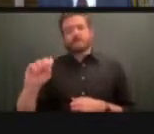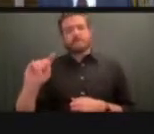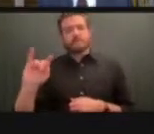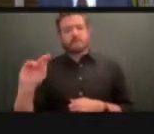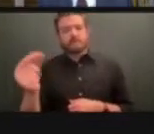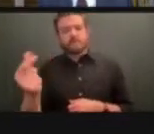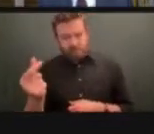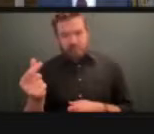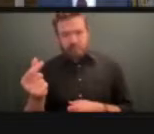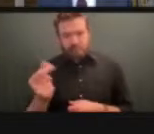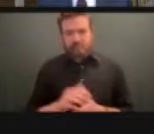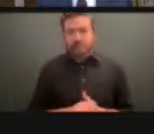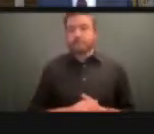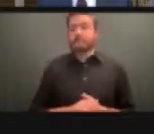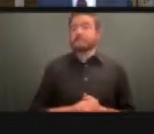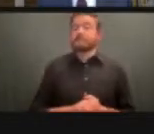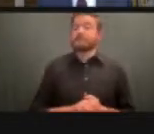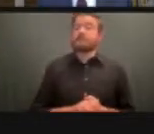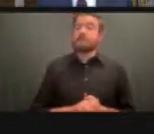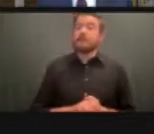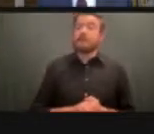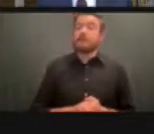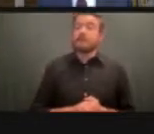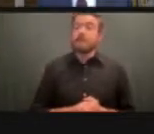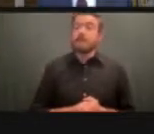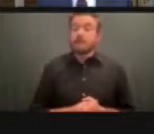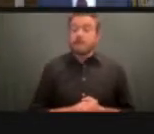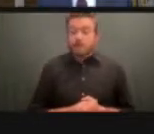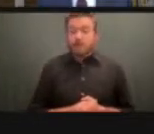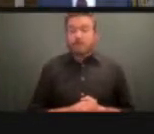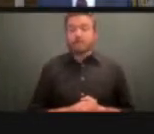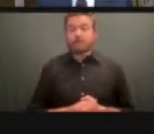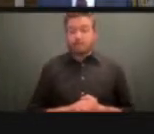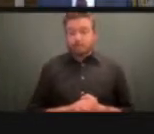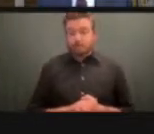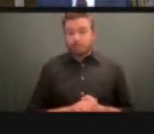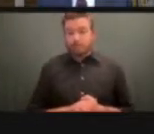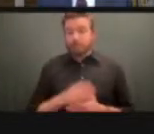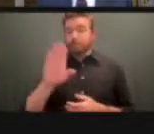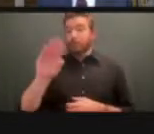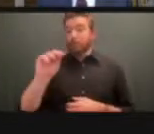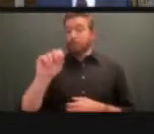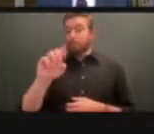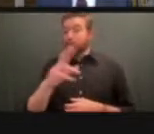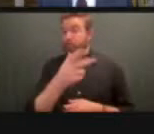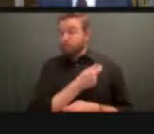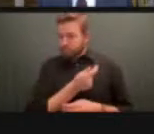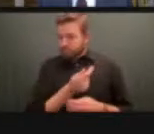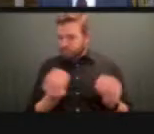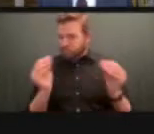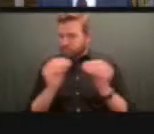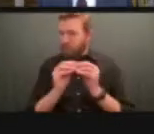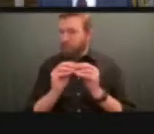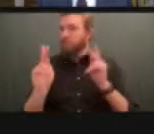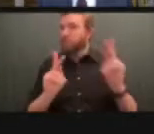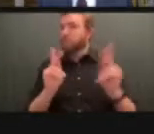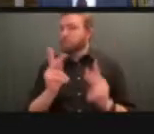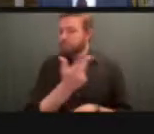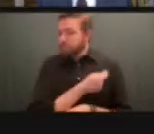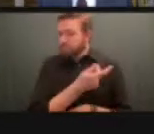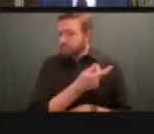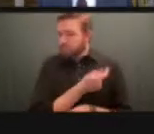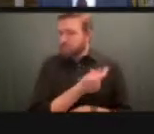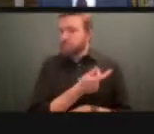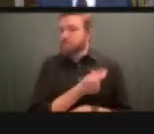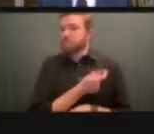getting boosted, which is a good thing, but with only little more than 45% of those eligible having gotten their boosters, this number is